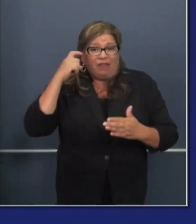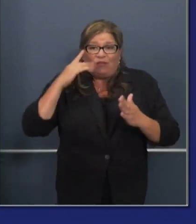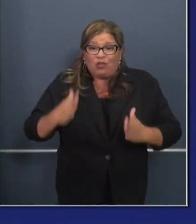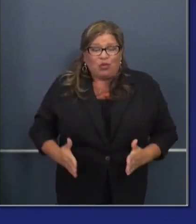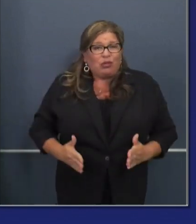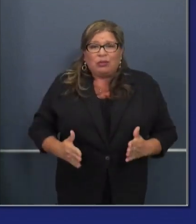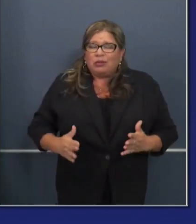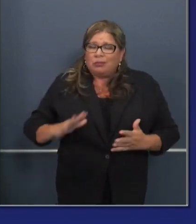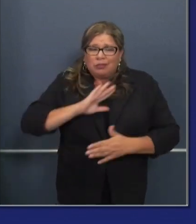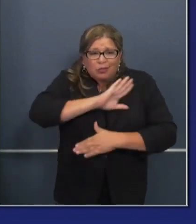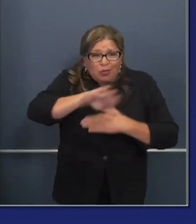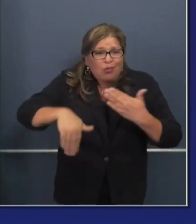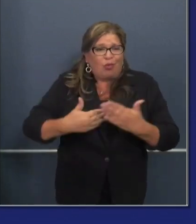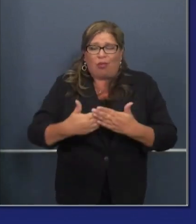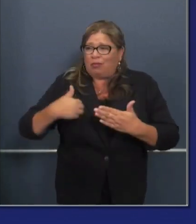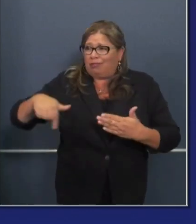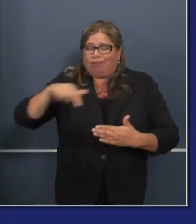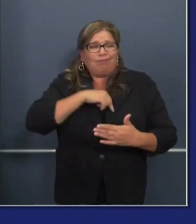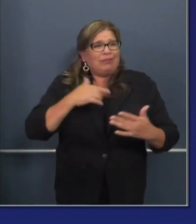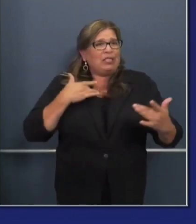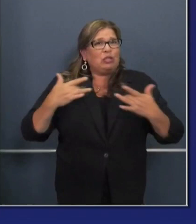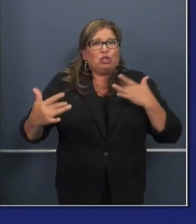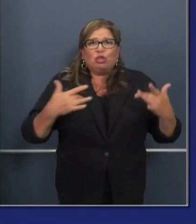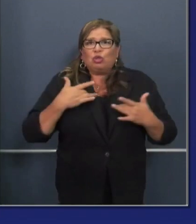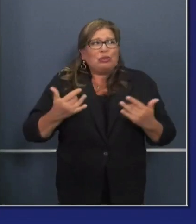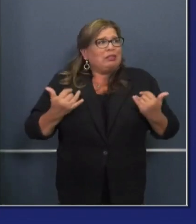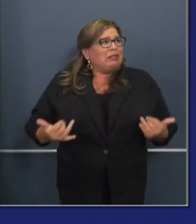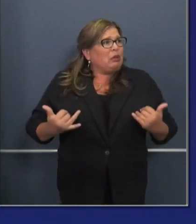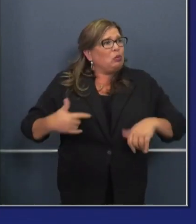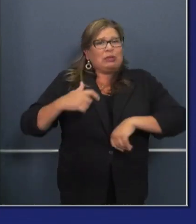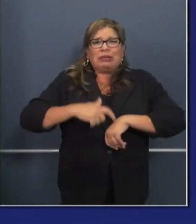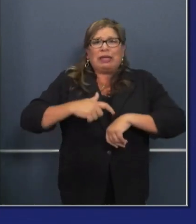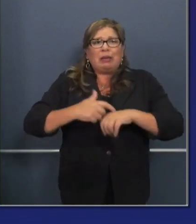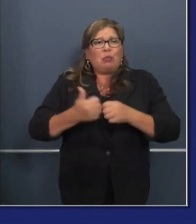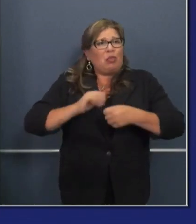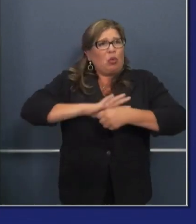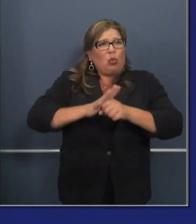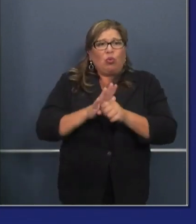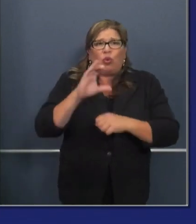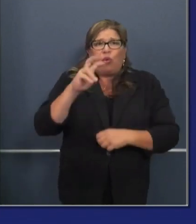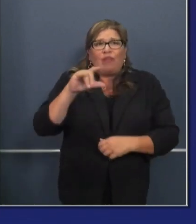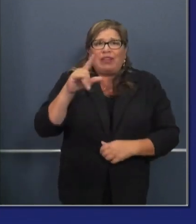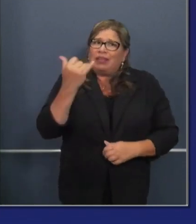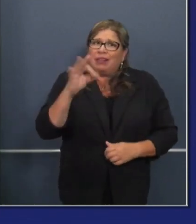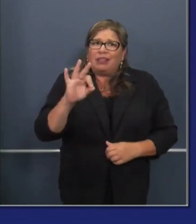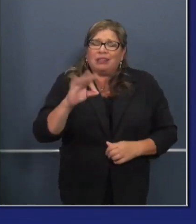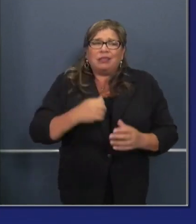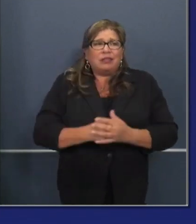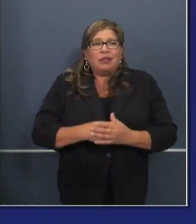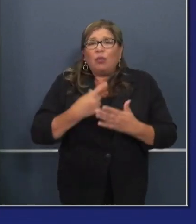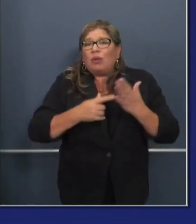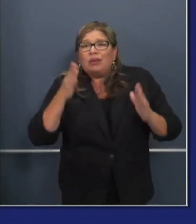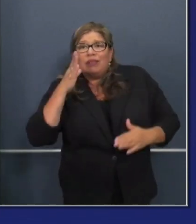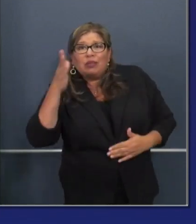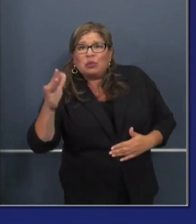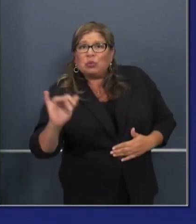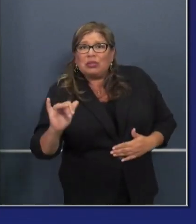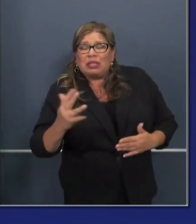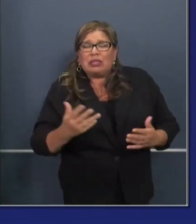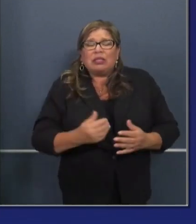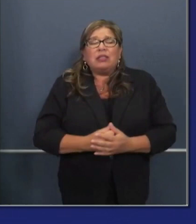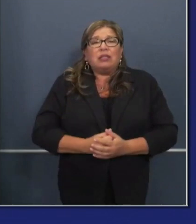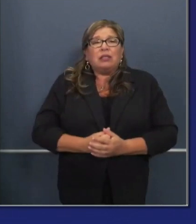we are in this pandemic with COVID-19, where we are going. And as a consequence, they were generous